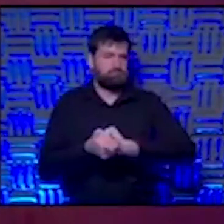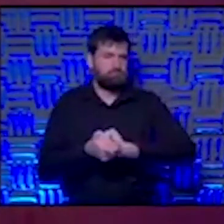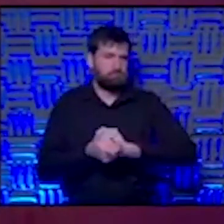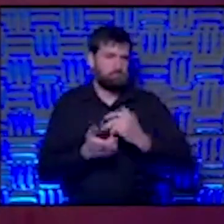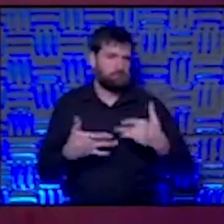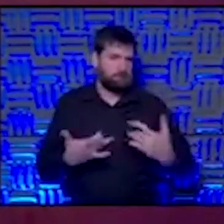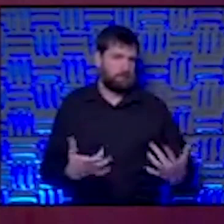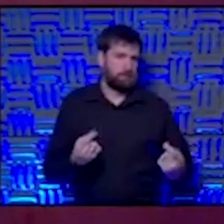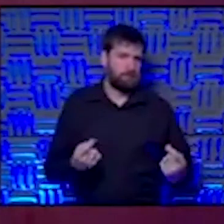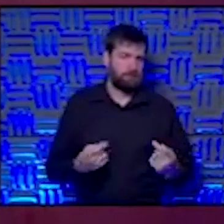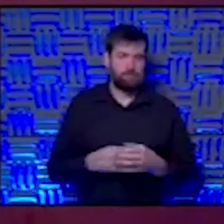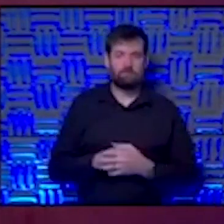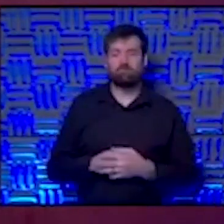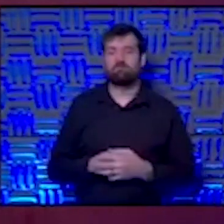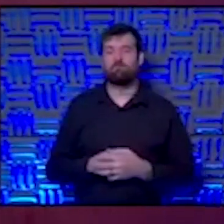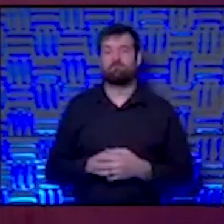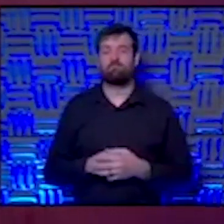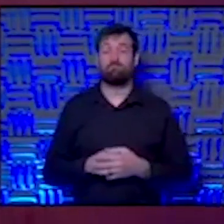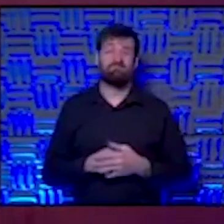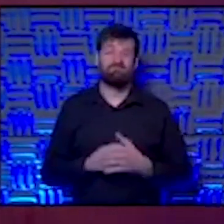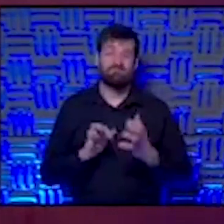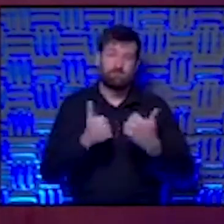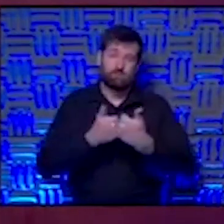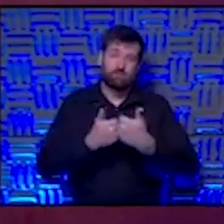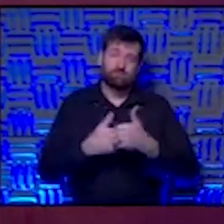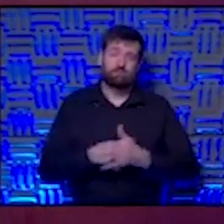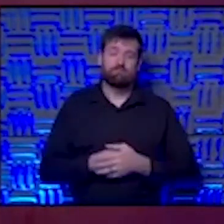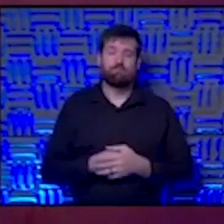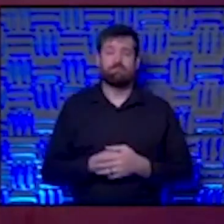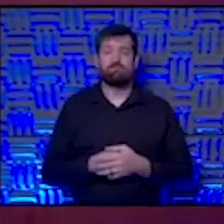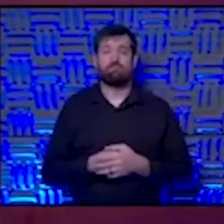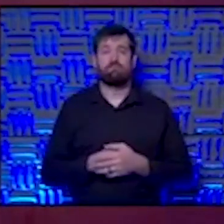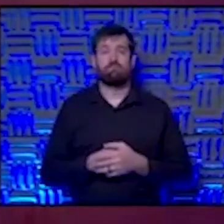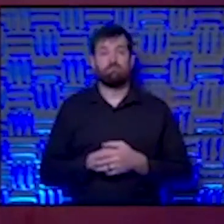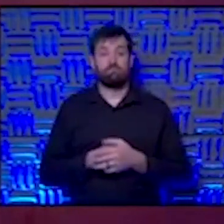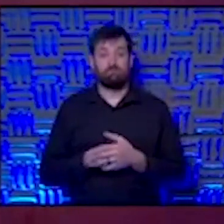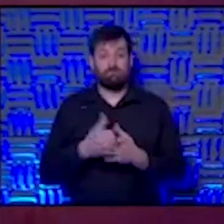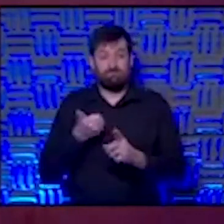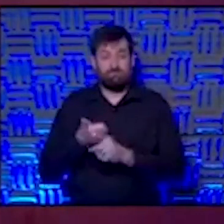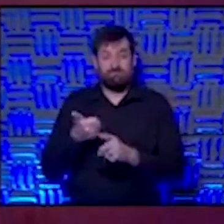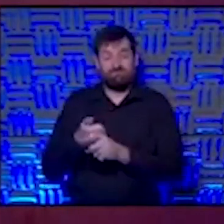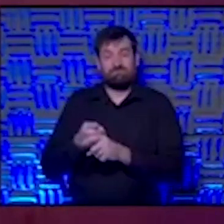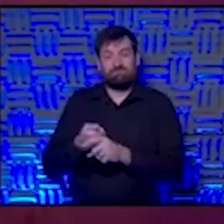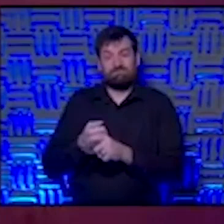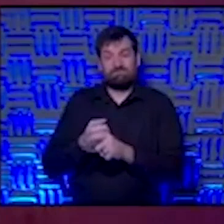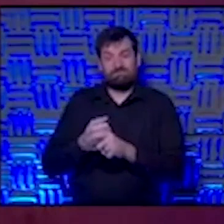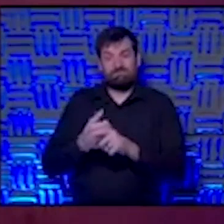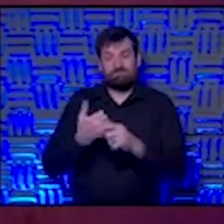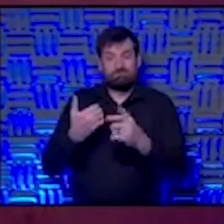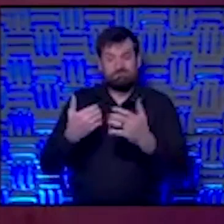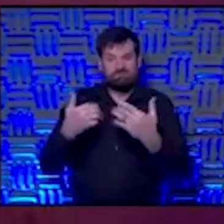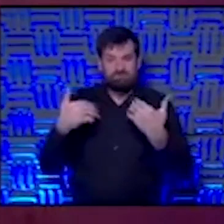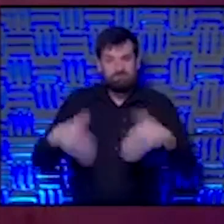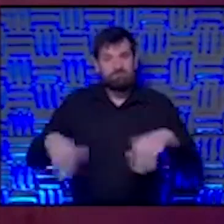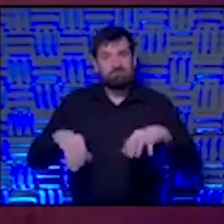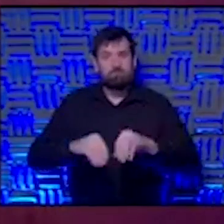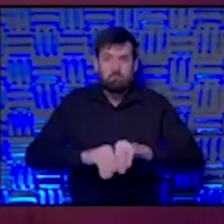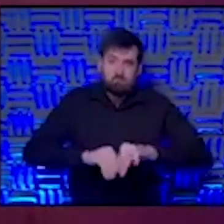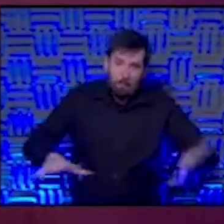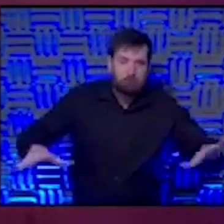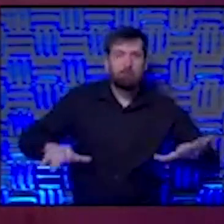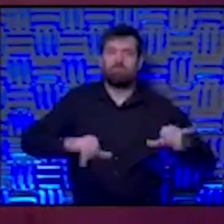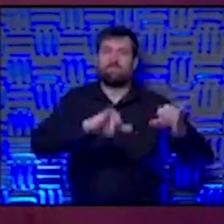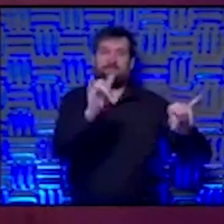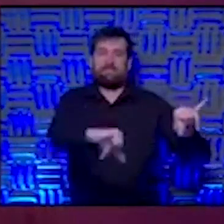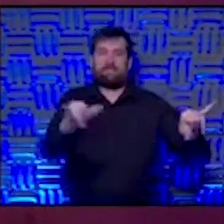are things happening. So it's a little bit challenging. Places that are having active outbreaks are going to keep the residents in their rooms still. They